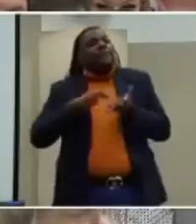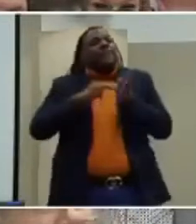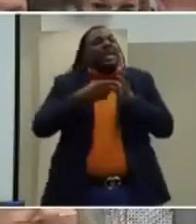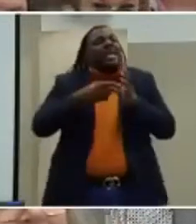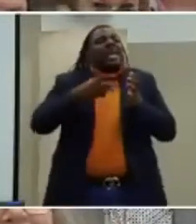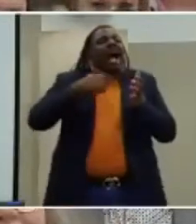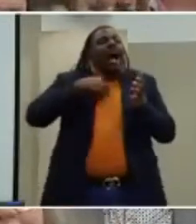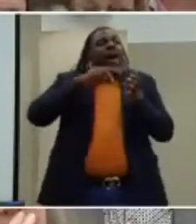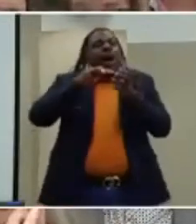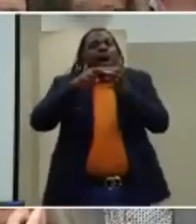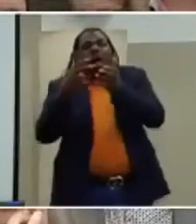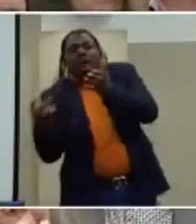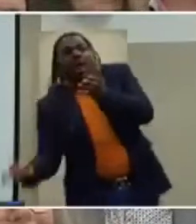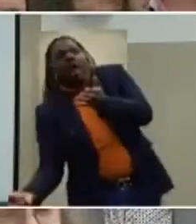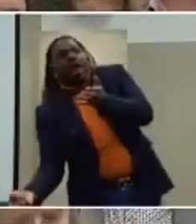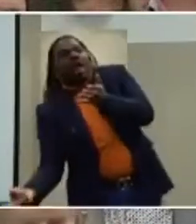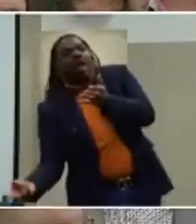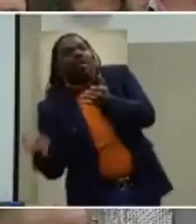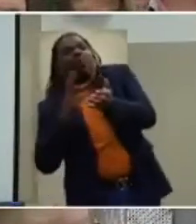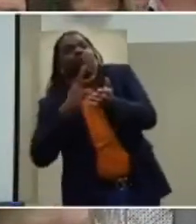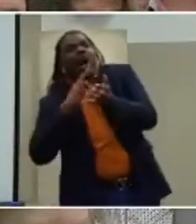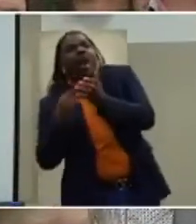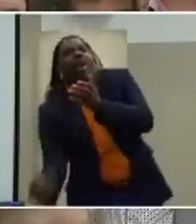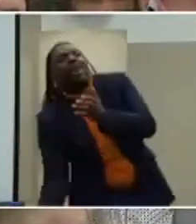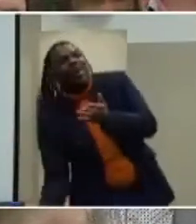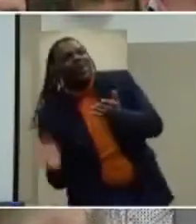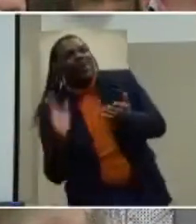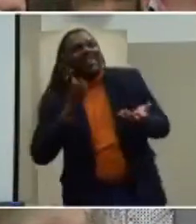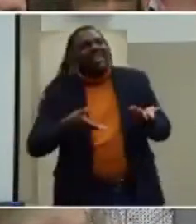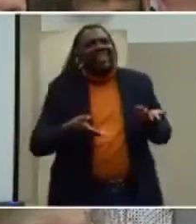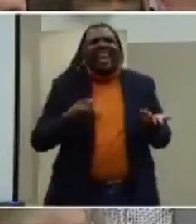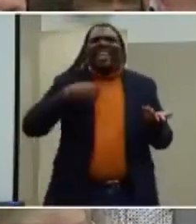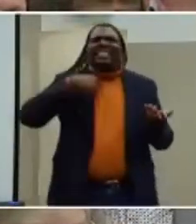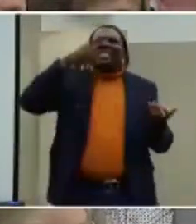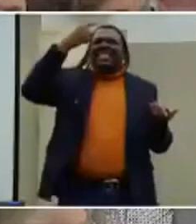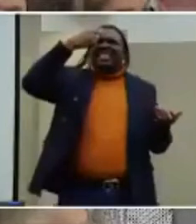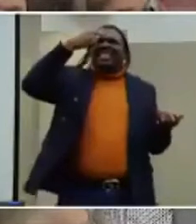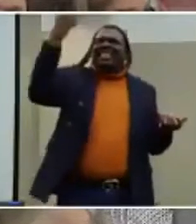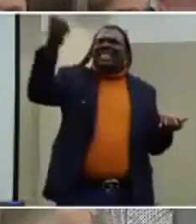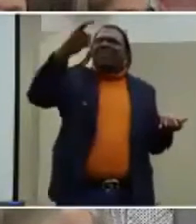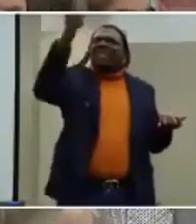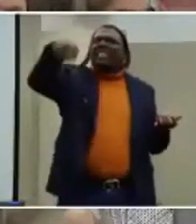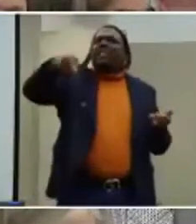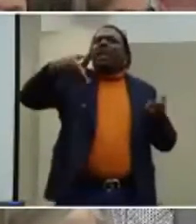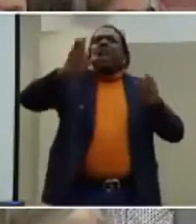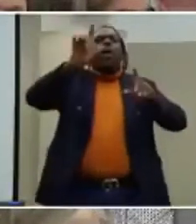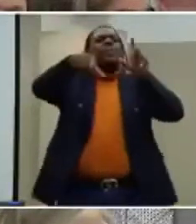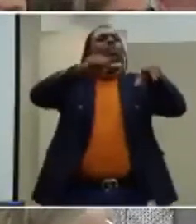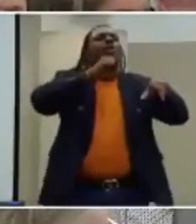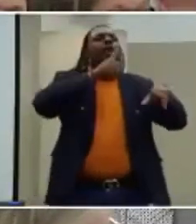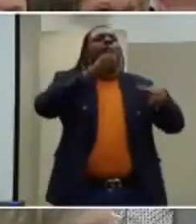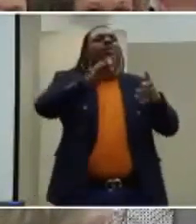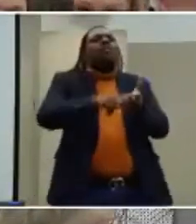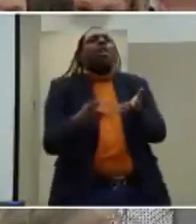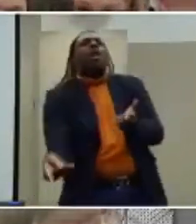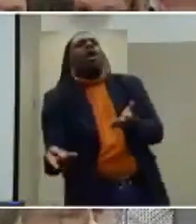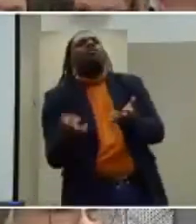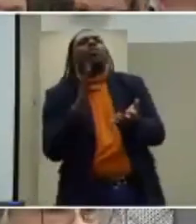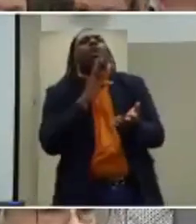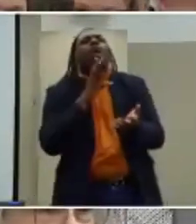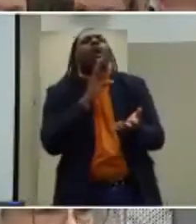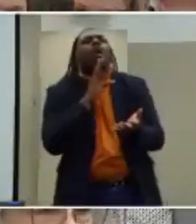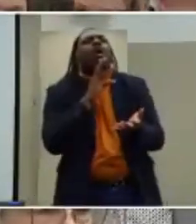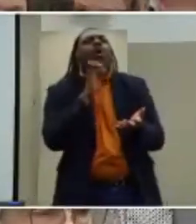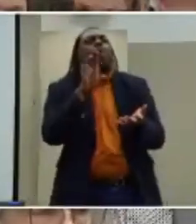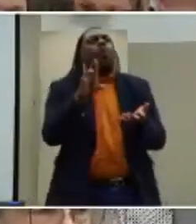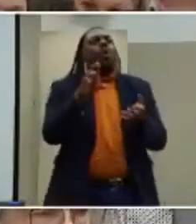harbor. So I think there has to be something that allows people not to fall into the water